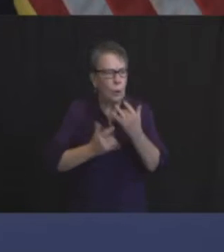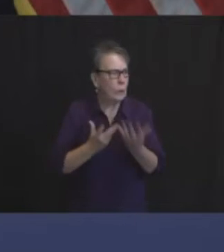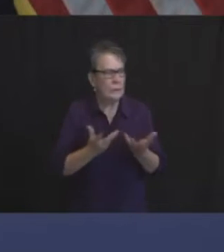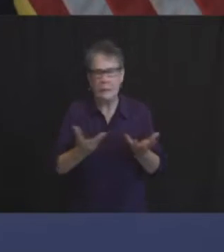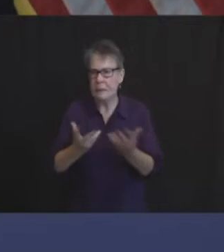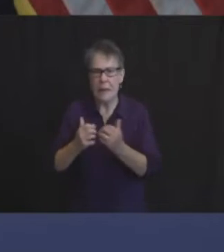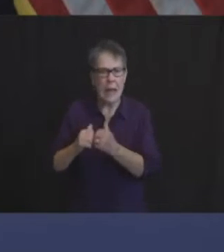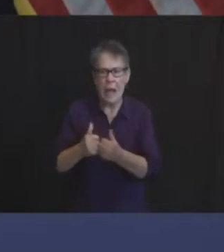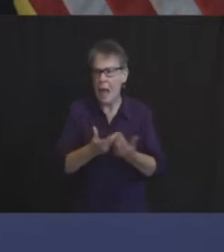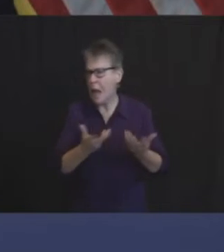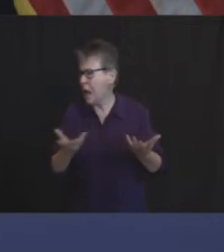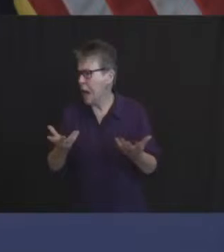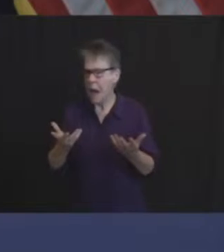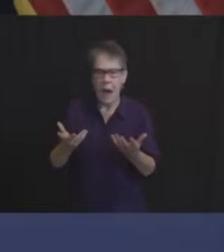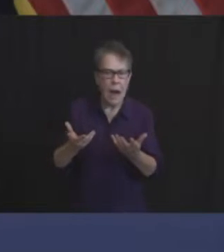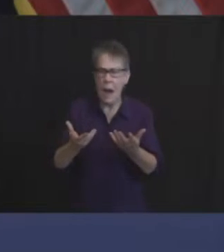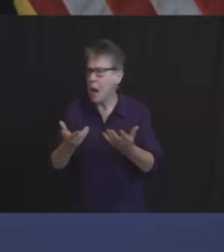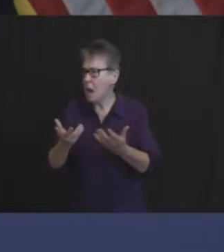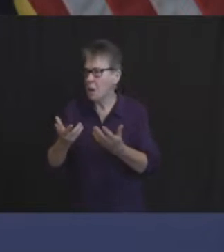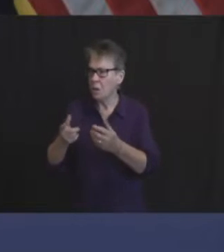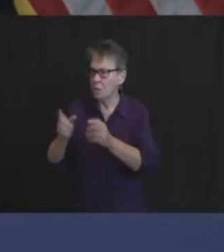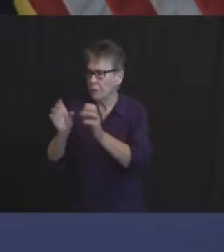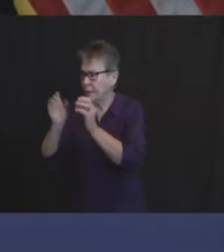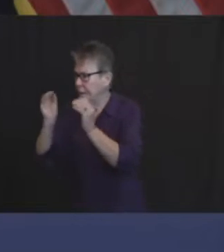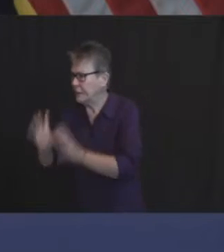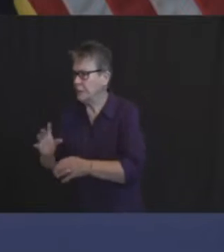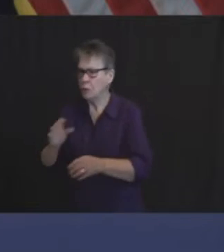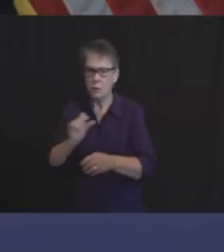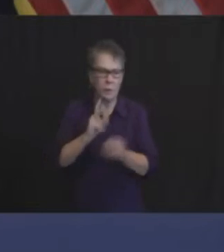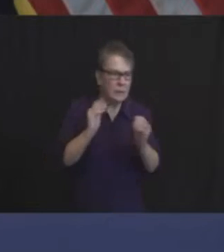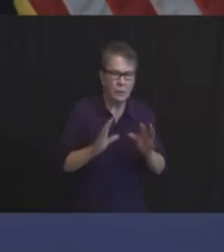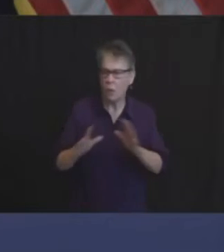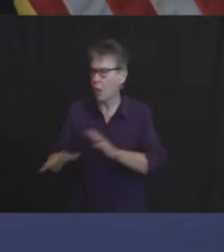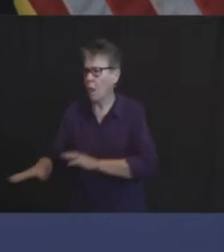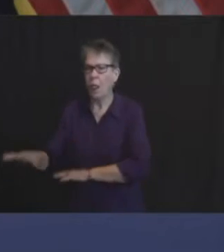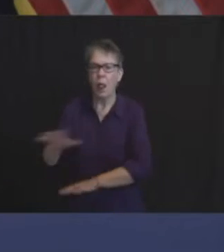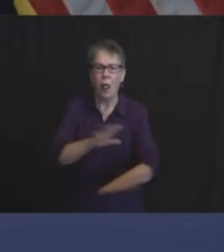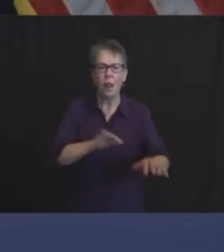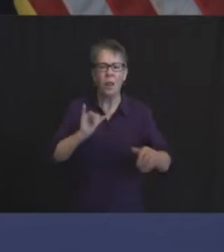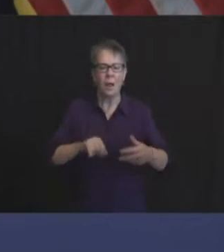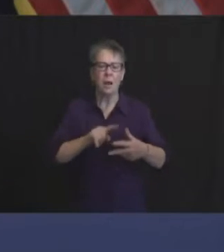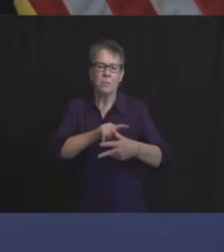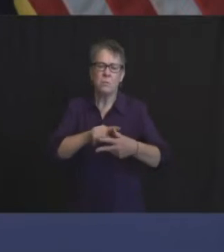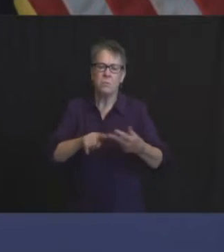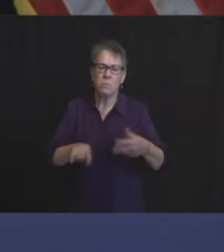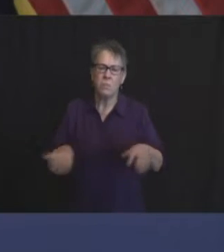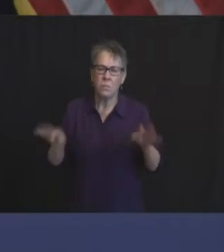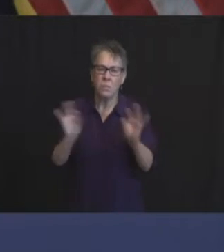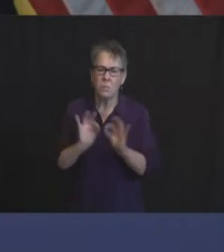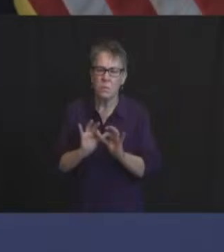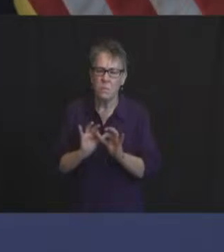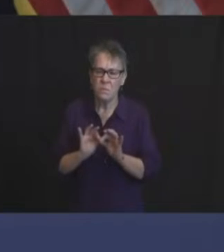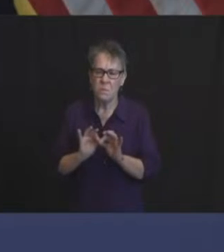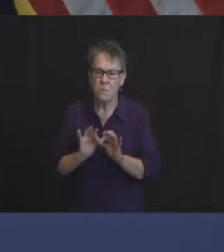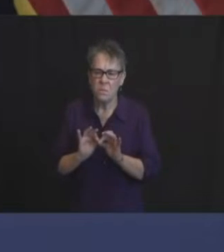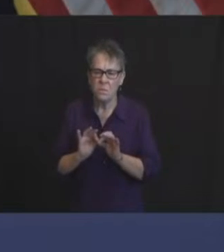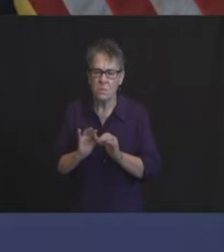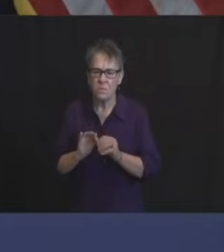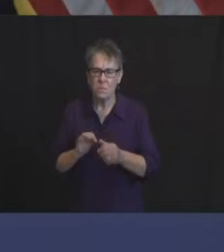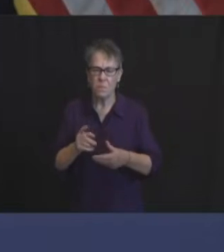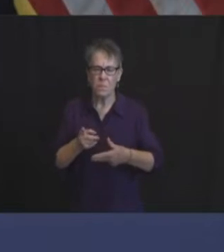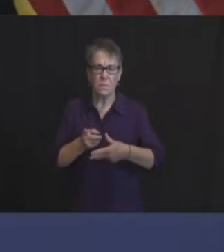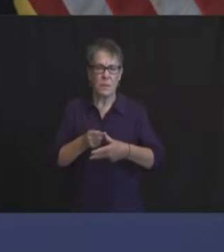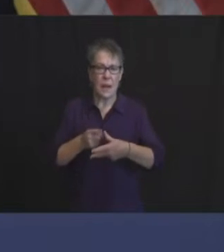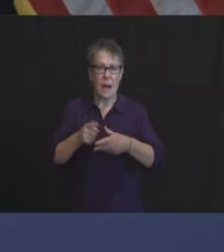it waives the state graduation assessment requirement for current seniors who have met all their other graduation